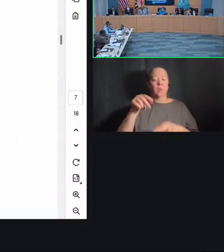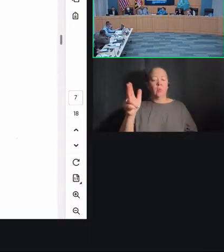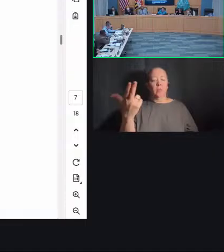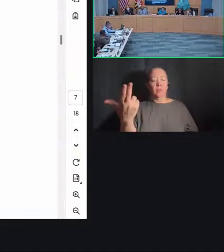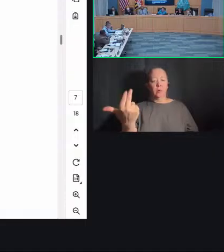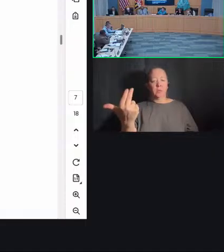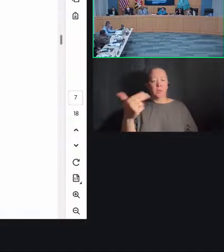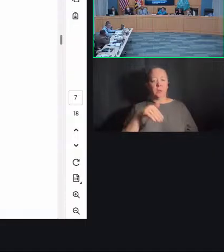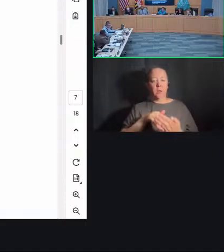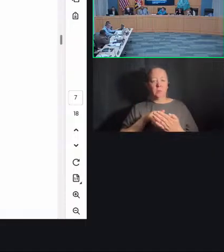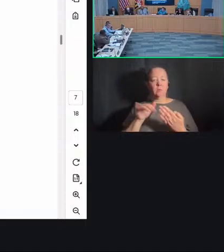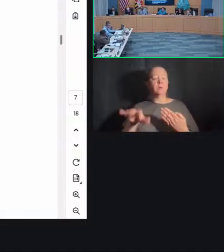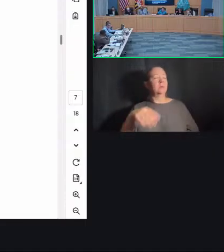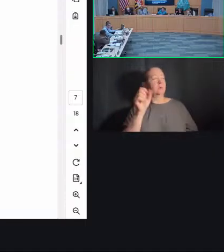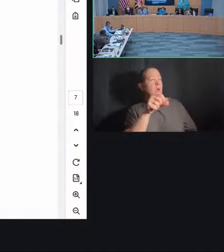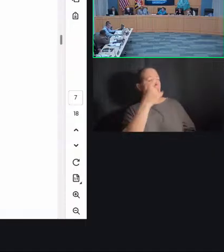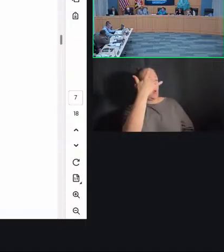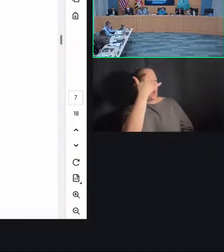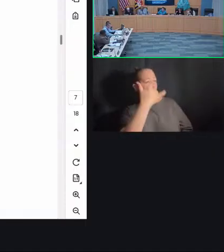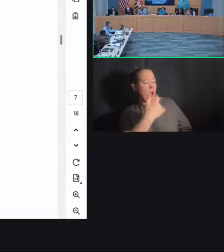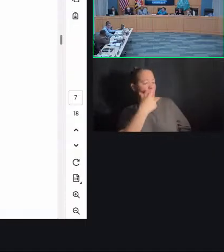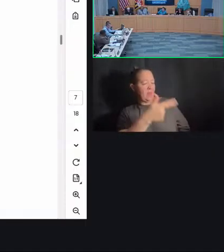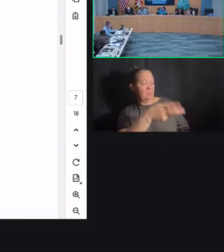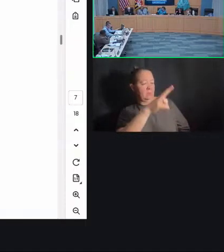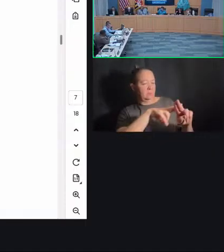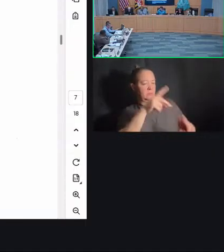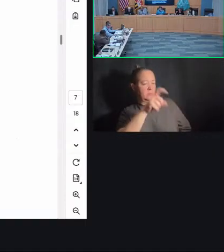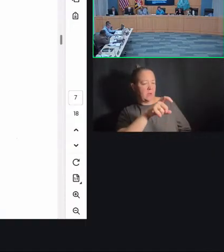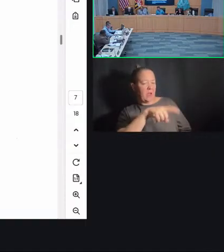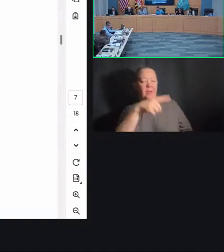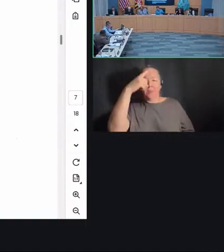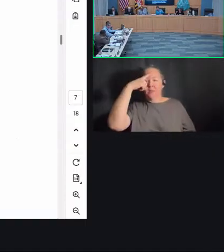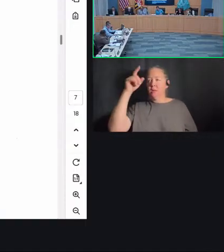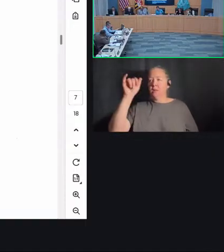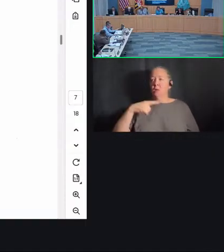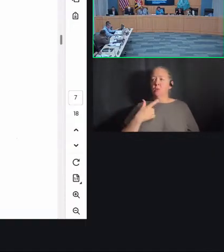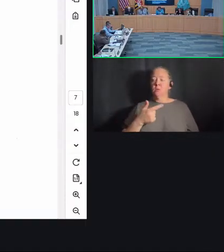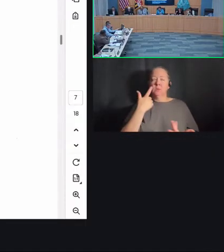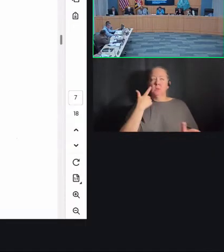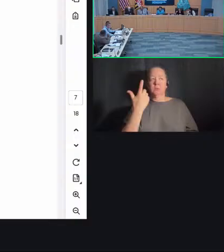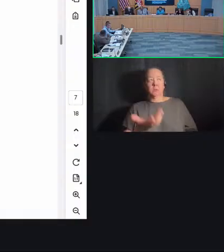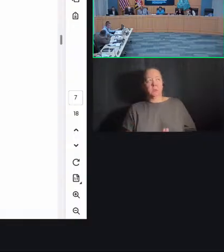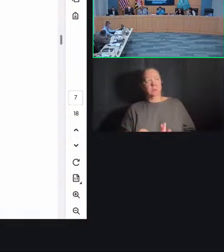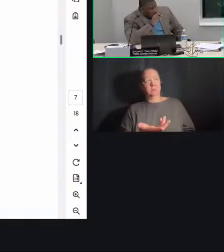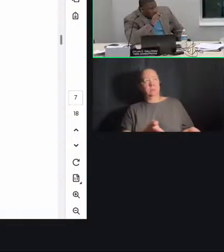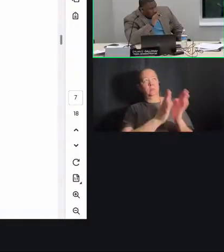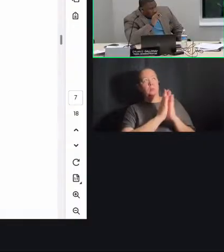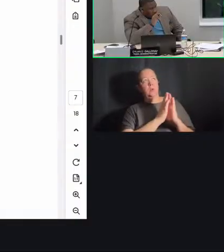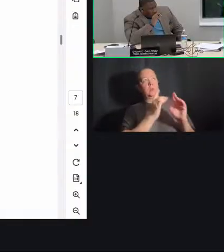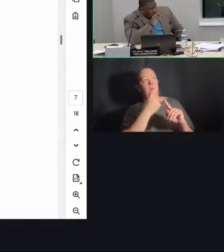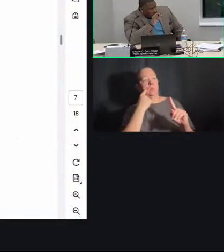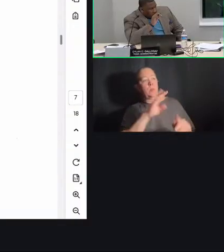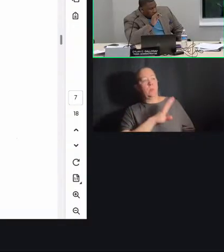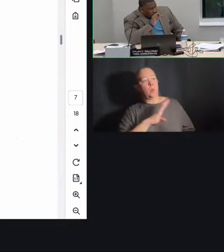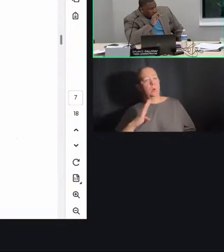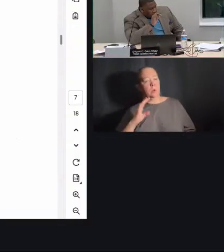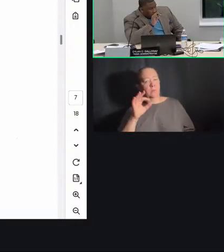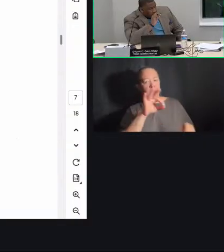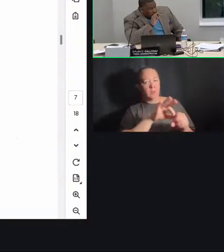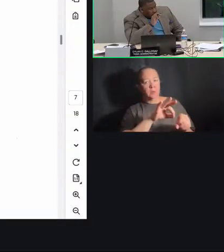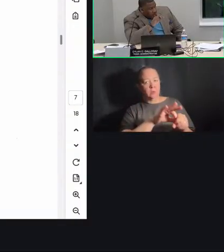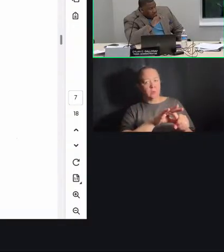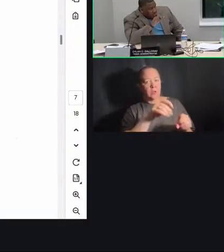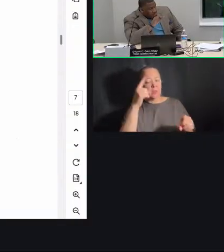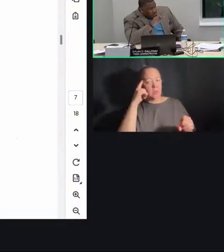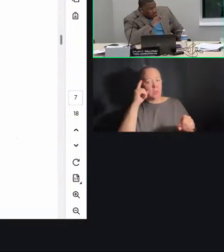That increase was, I think, at the request of the Board of Election. We got the the